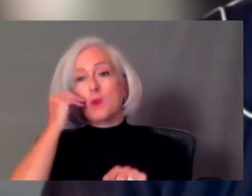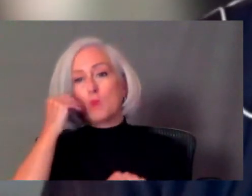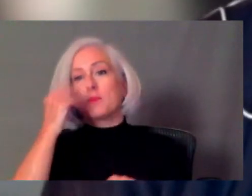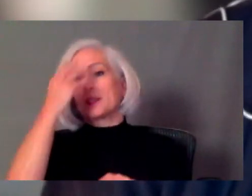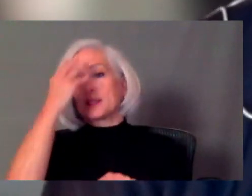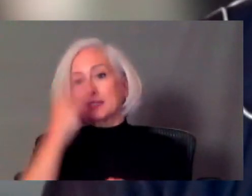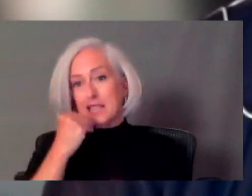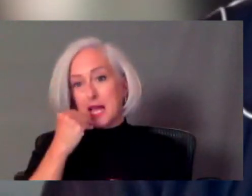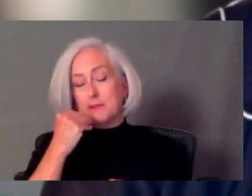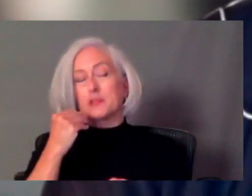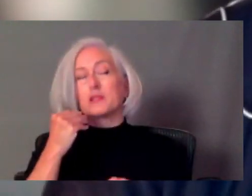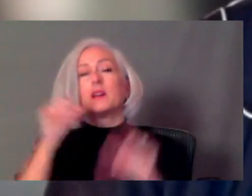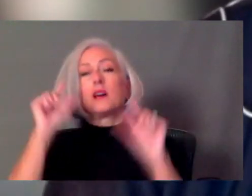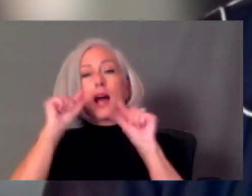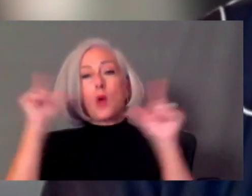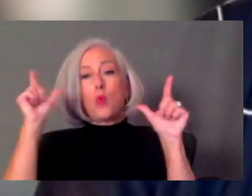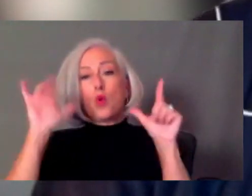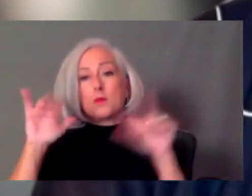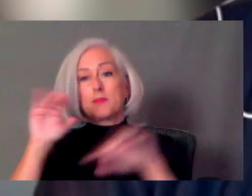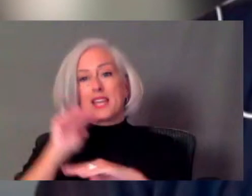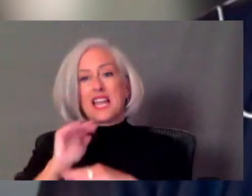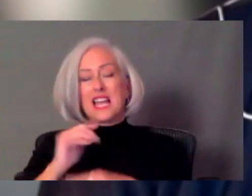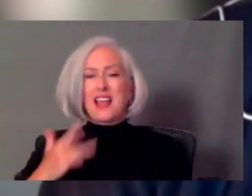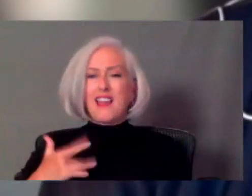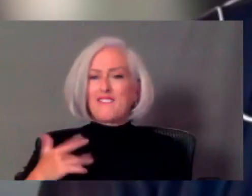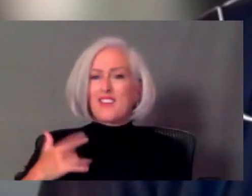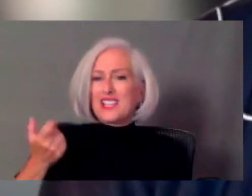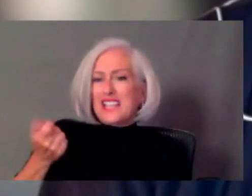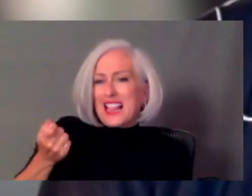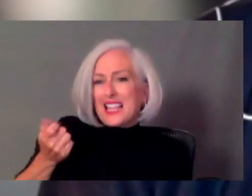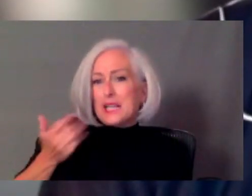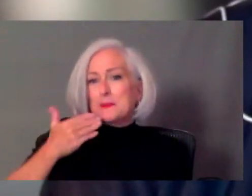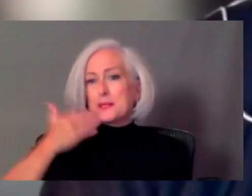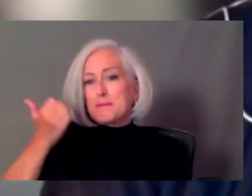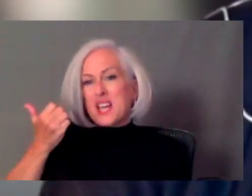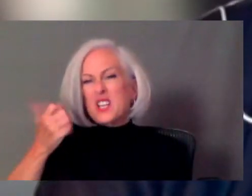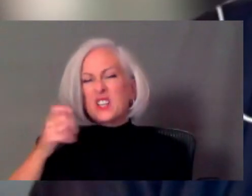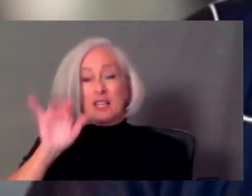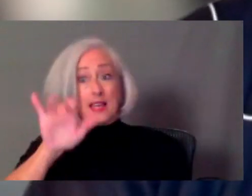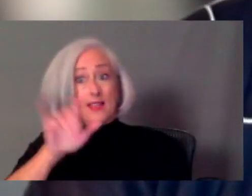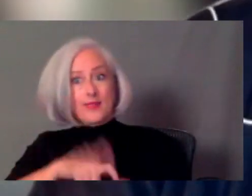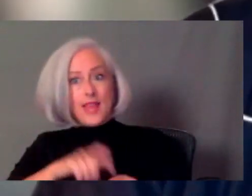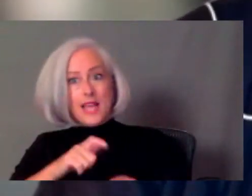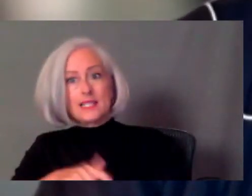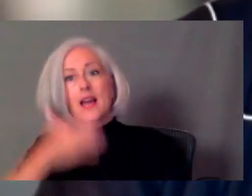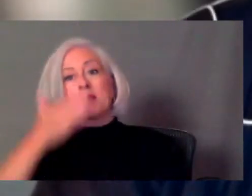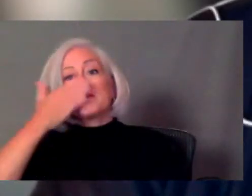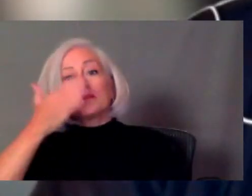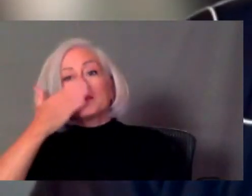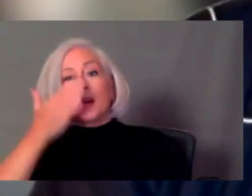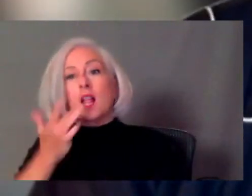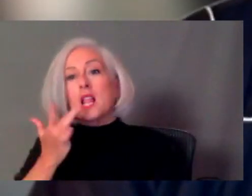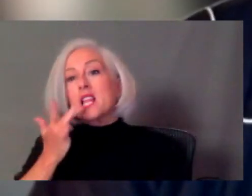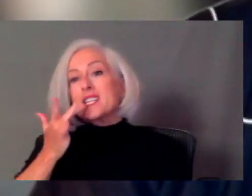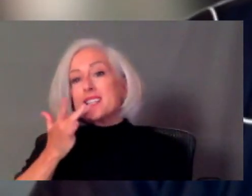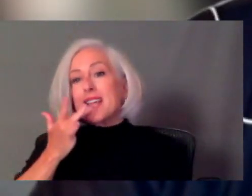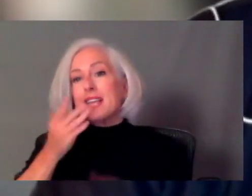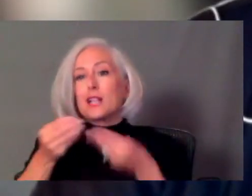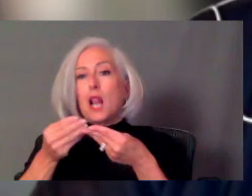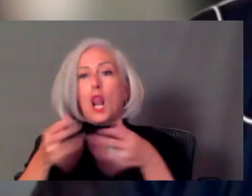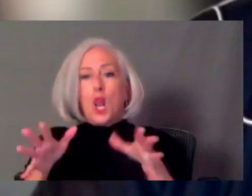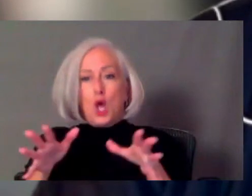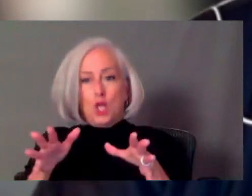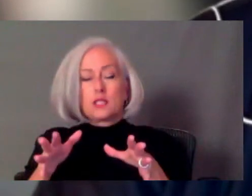lot. I was congested, and then my taste and smell was completely gone by that